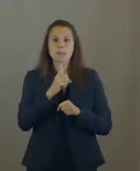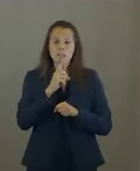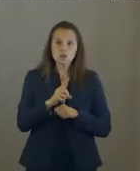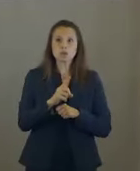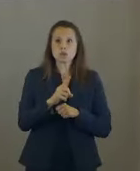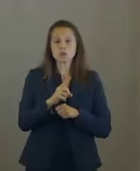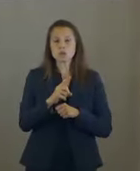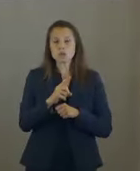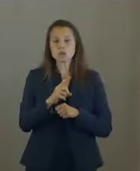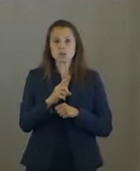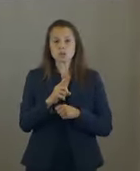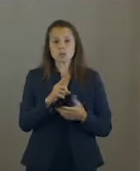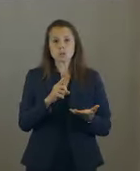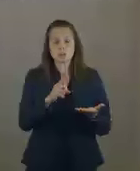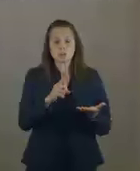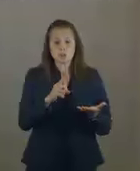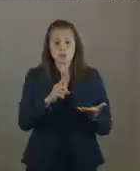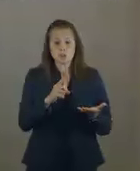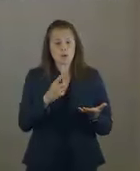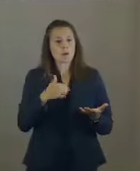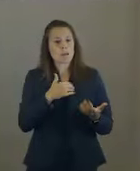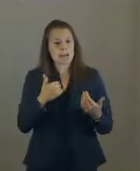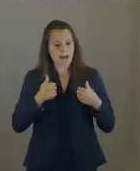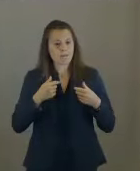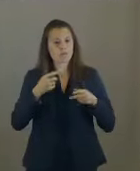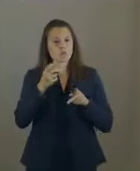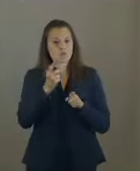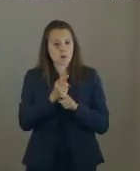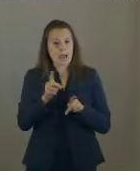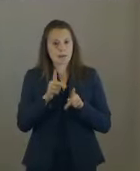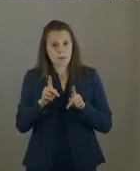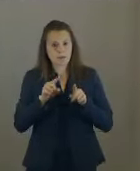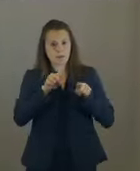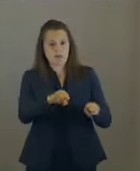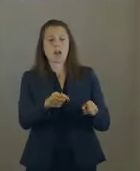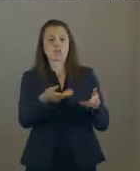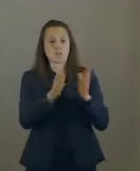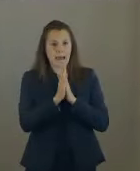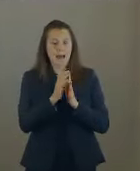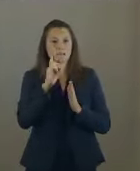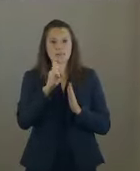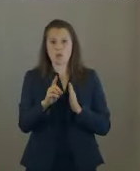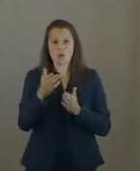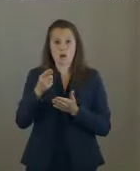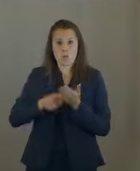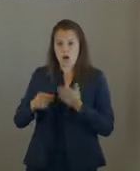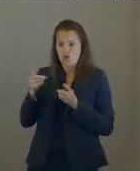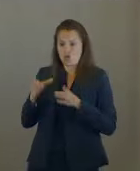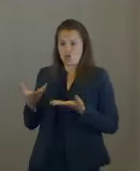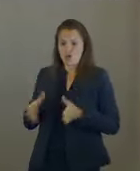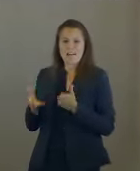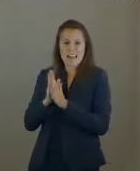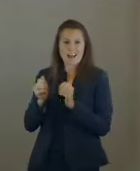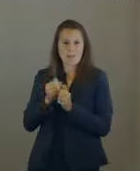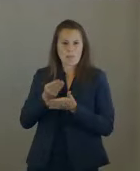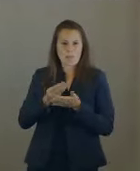certain that we have the right people in place to be asking for the consideration that the director has already asked for in terms of the